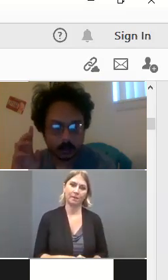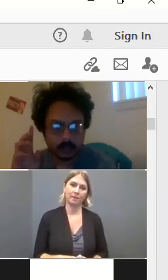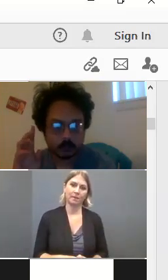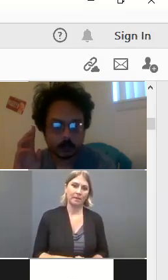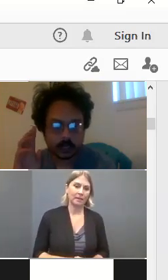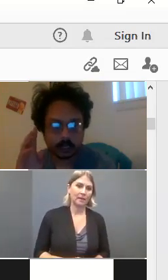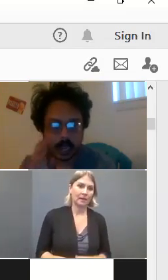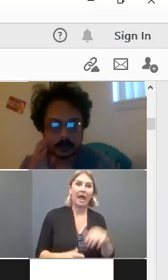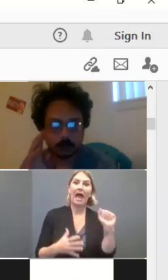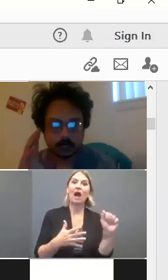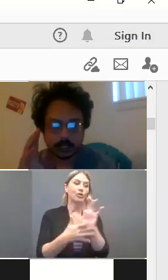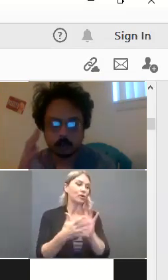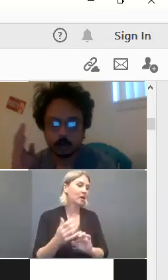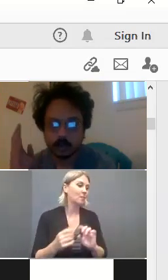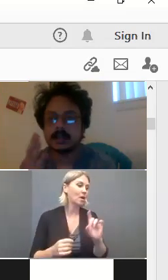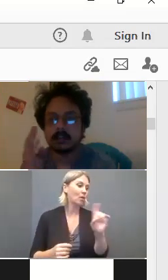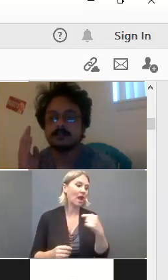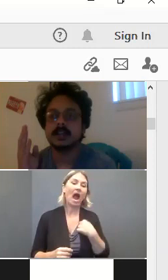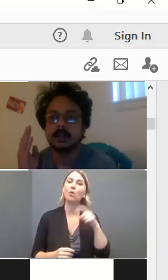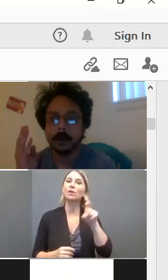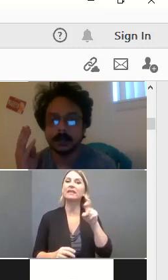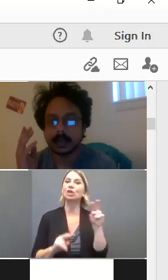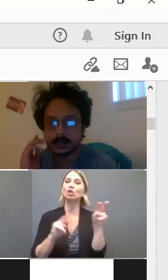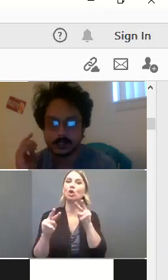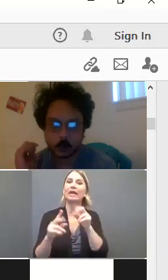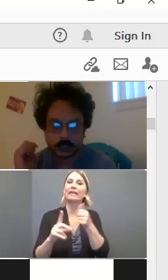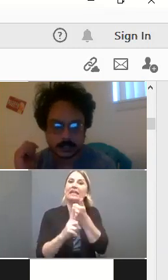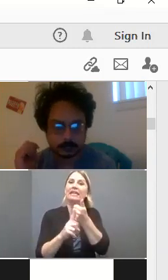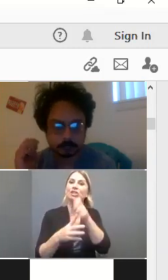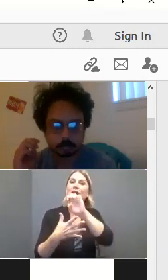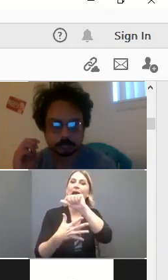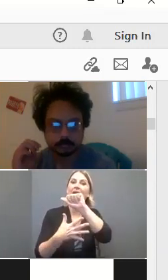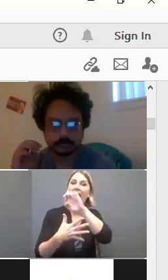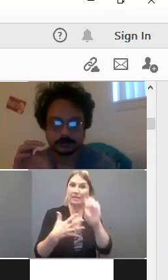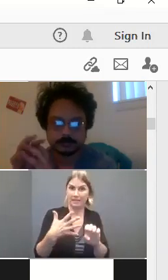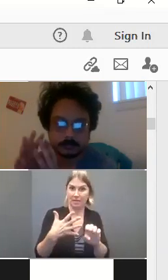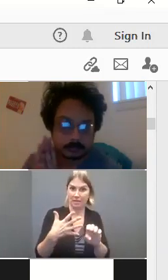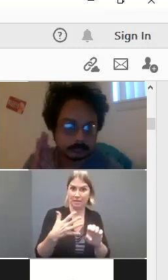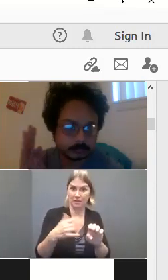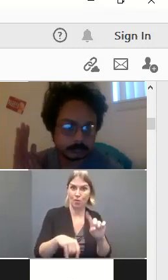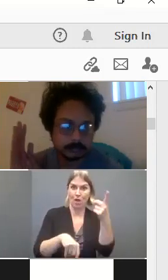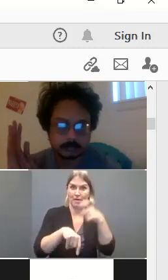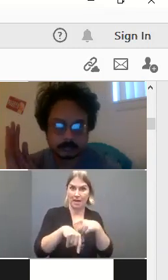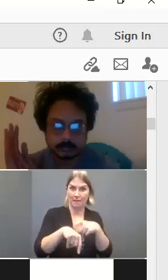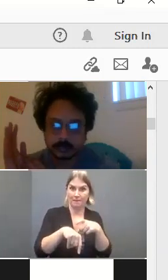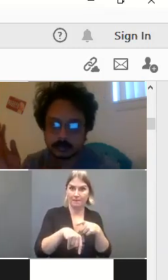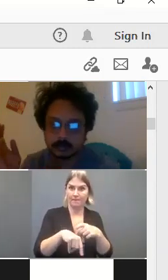An algorithm where I would need to look at every element at least once.